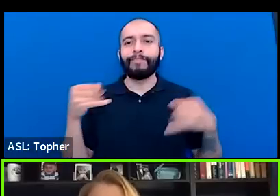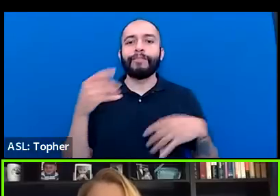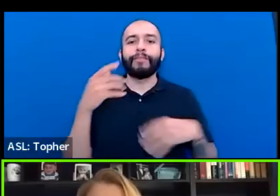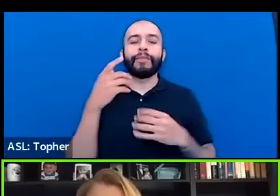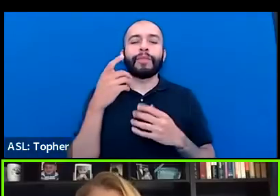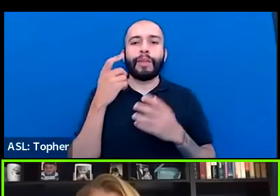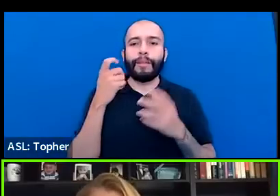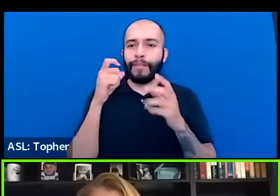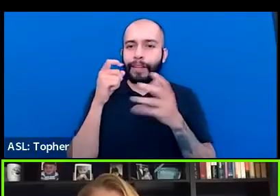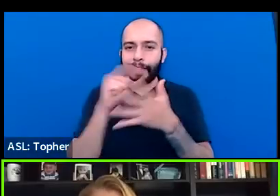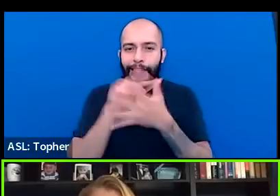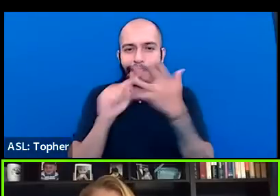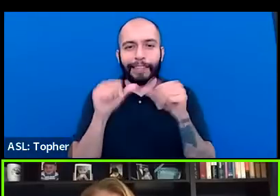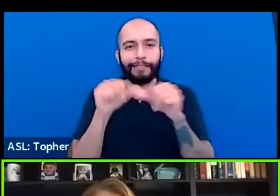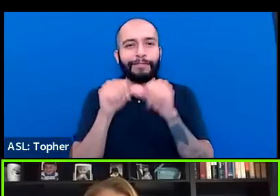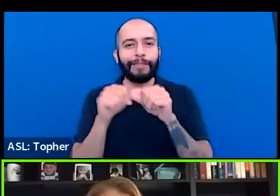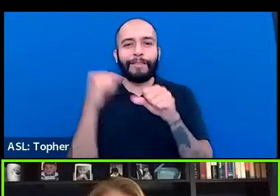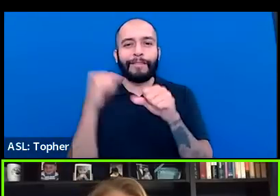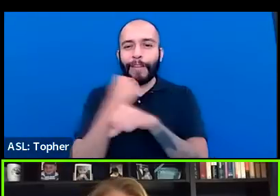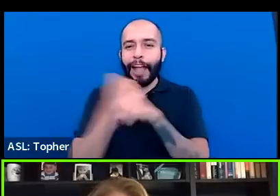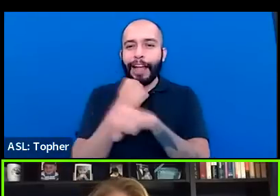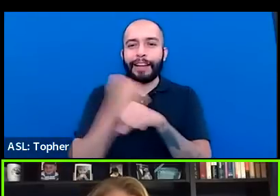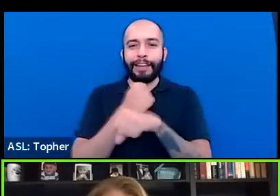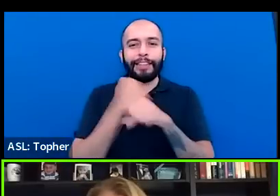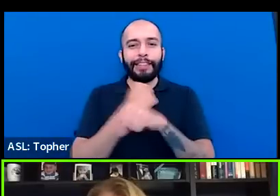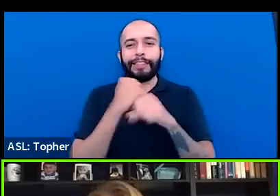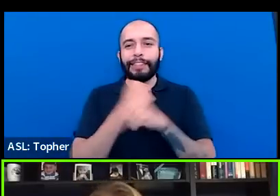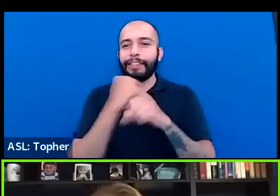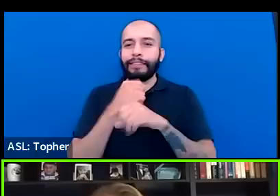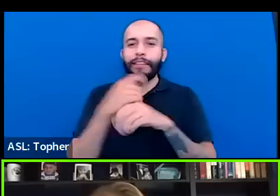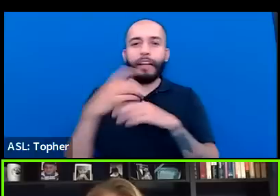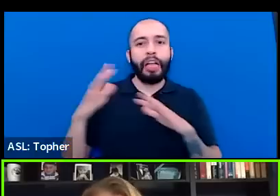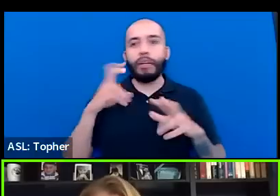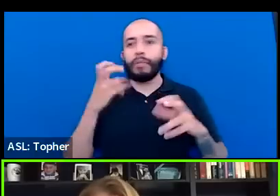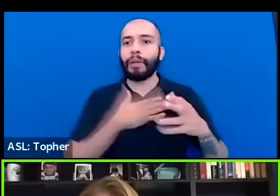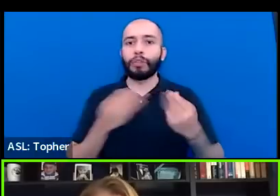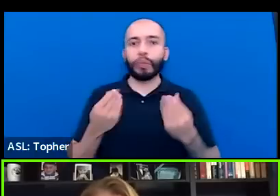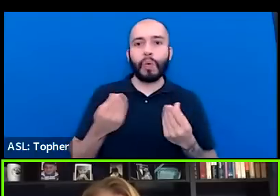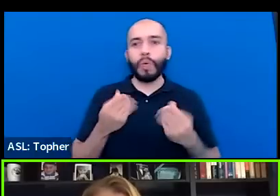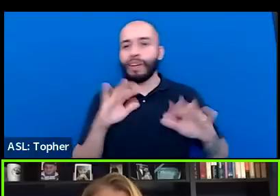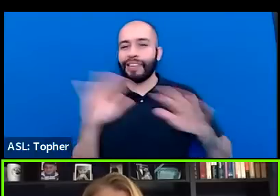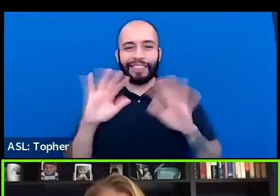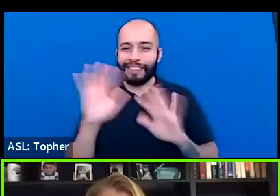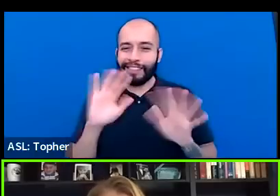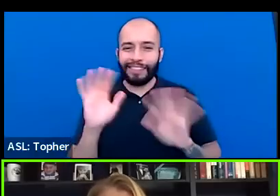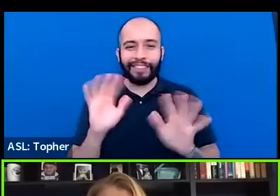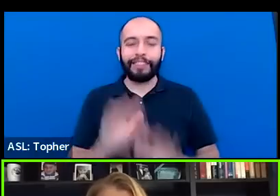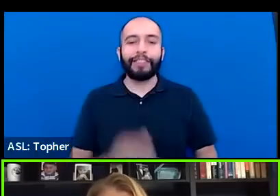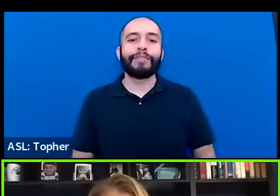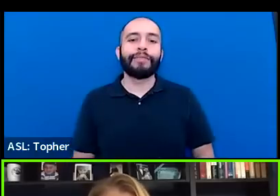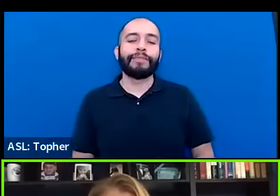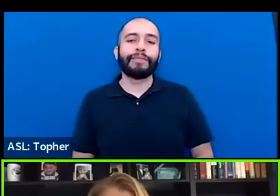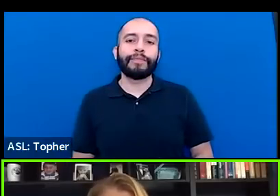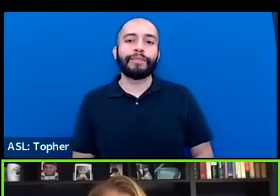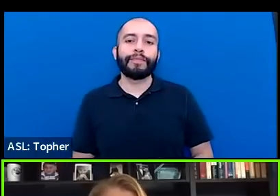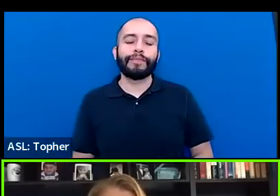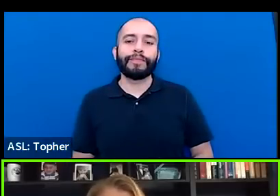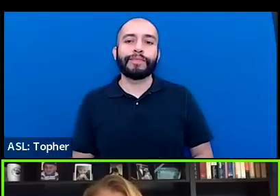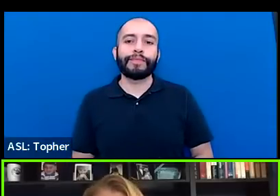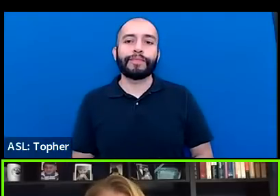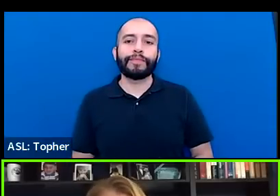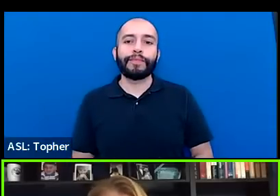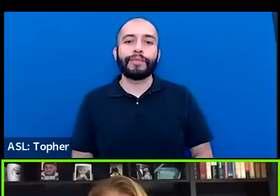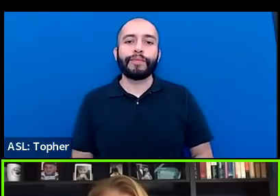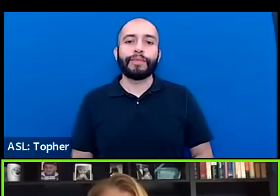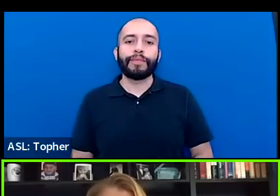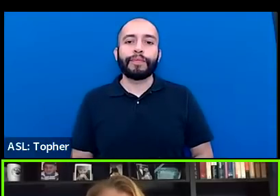rather than workers own unions, we are just handing away power to the corporate elite. We are